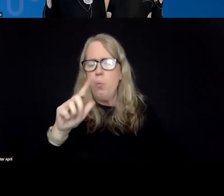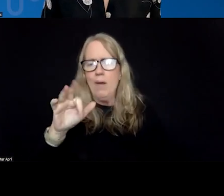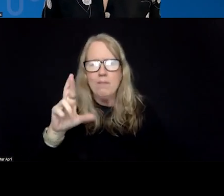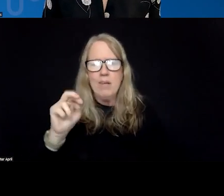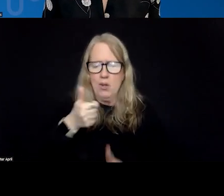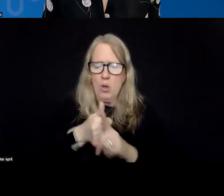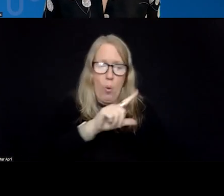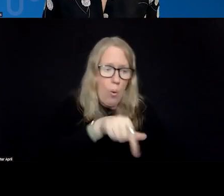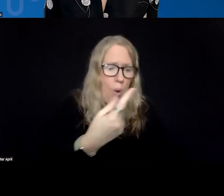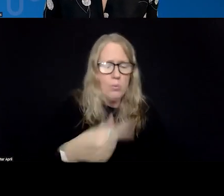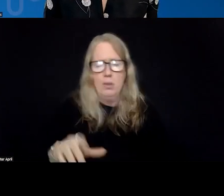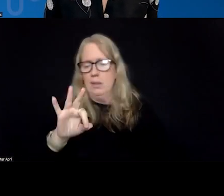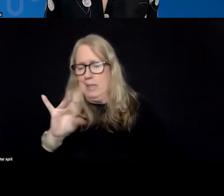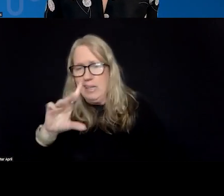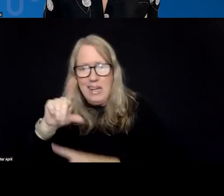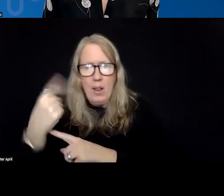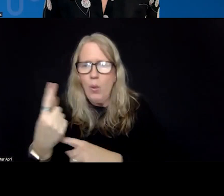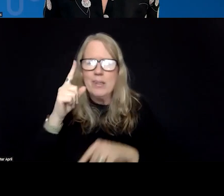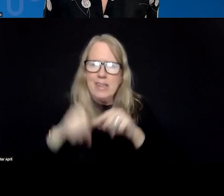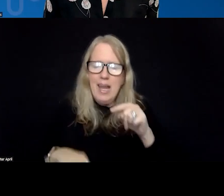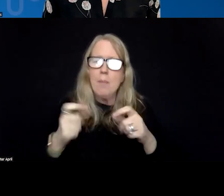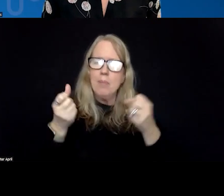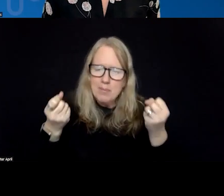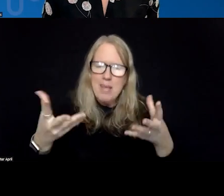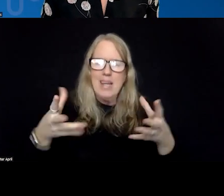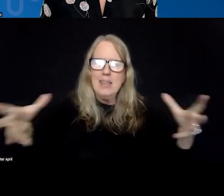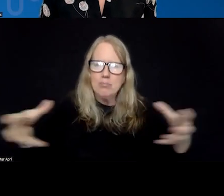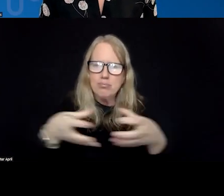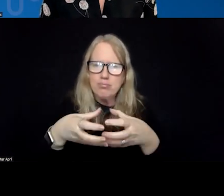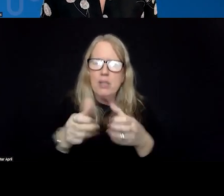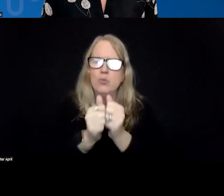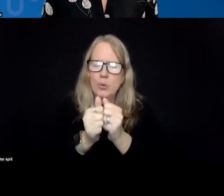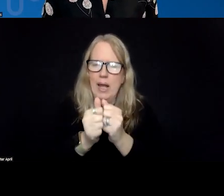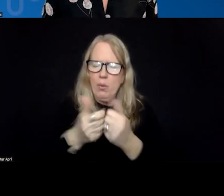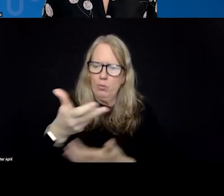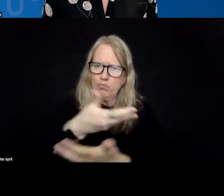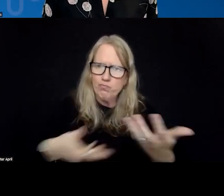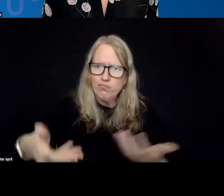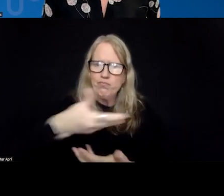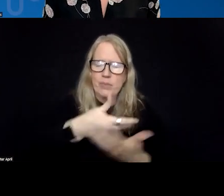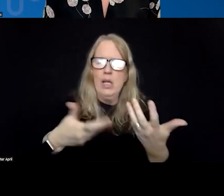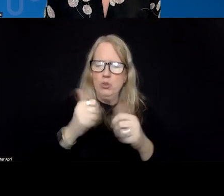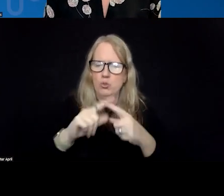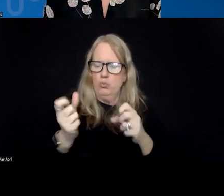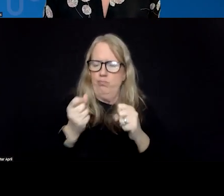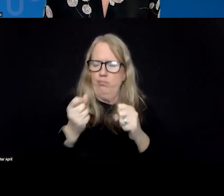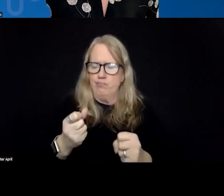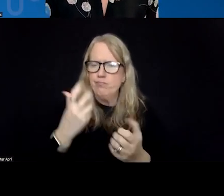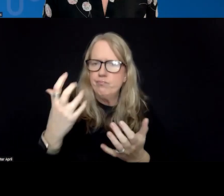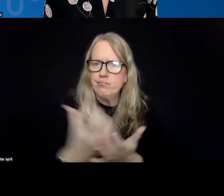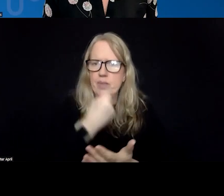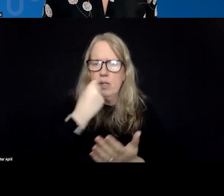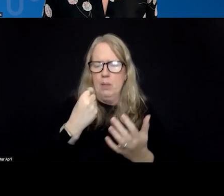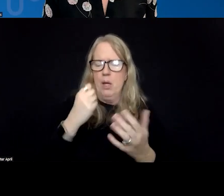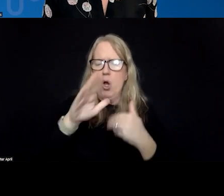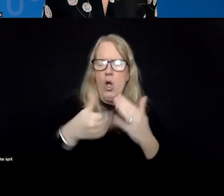And the 988 system can't do it alone. But together, there are many strengths that can be brought to the table to really leverage the power of all of those different systems